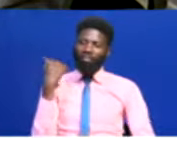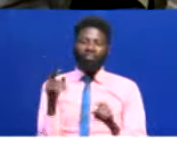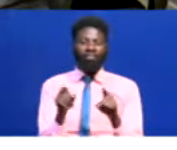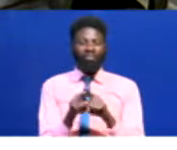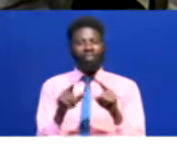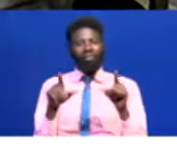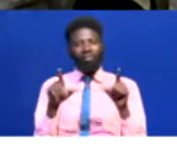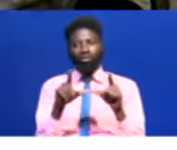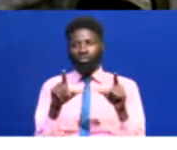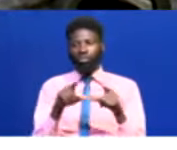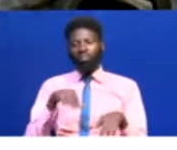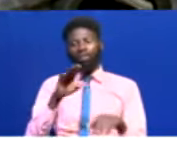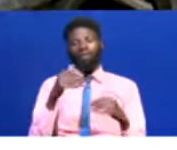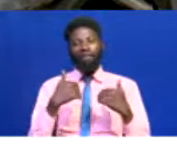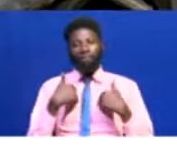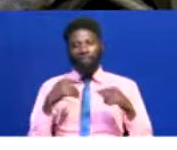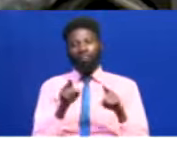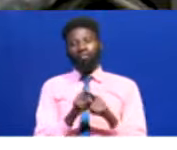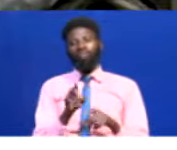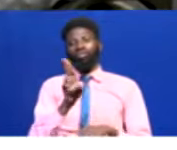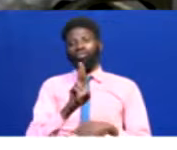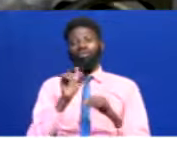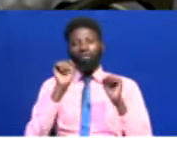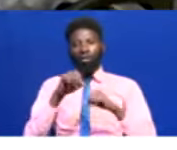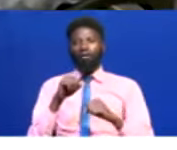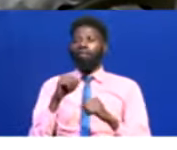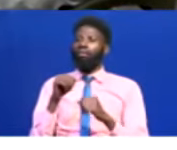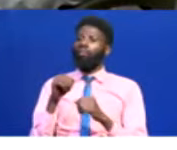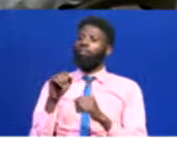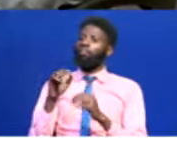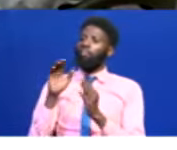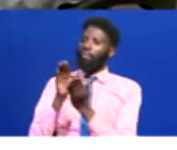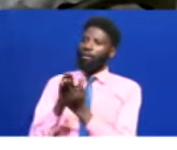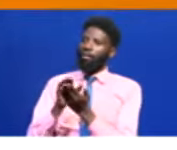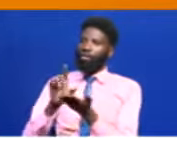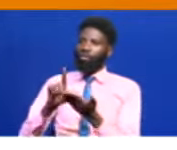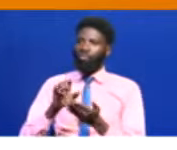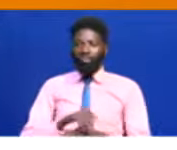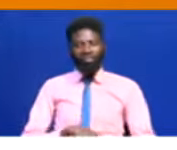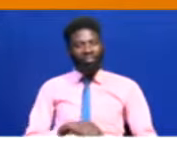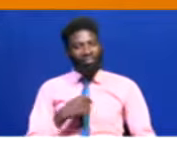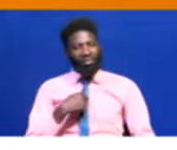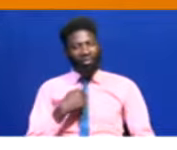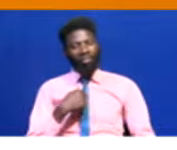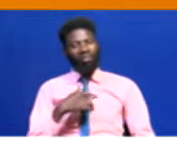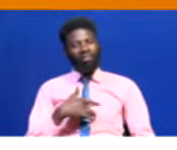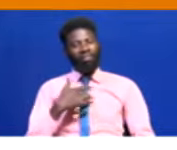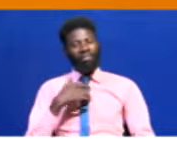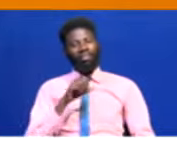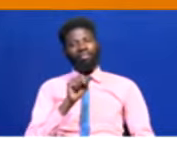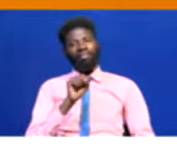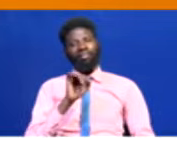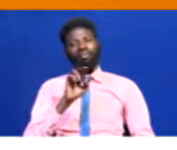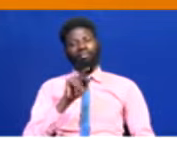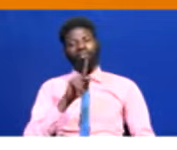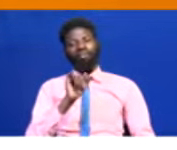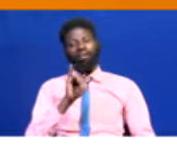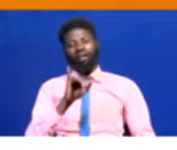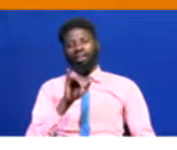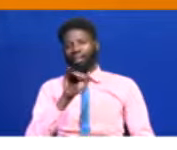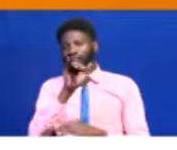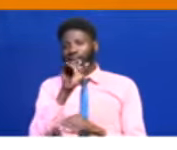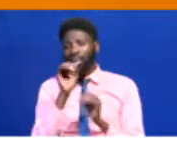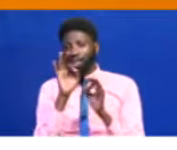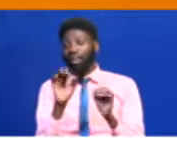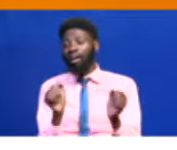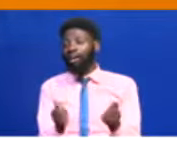title, which you can use to get money from the bank. I think also what Sirkal is shying away from asking is that if he defaults,